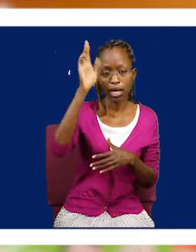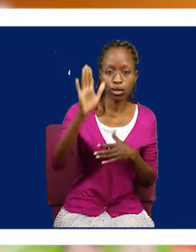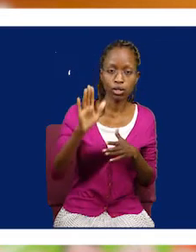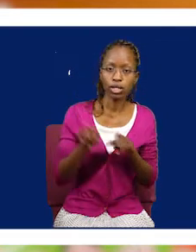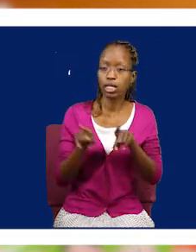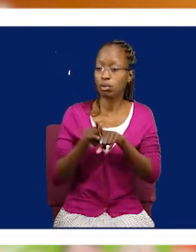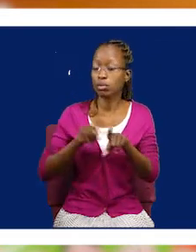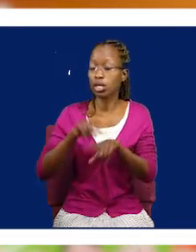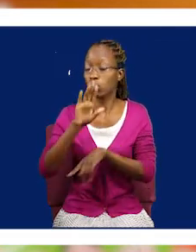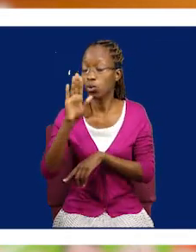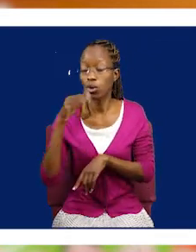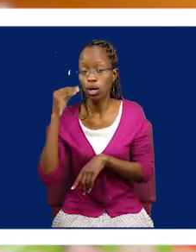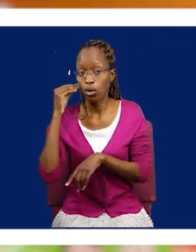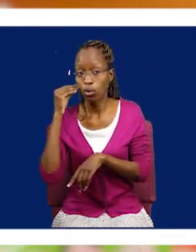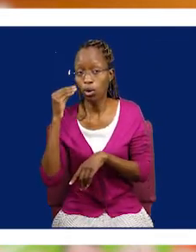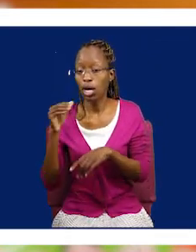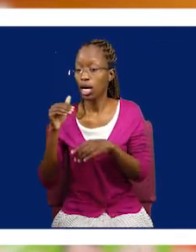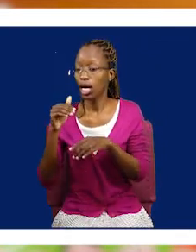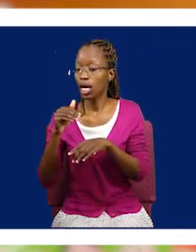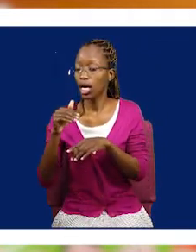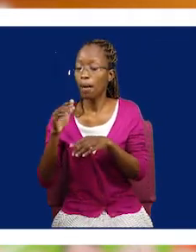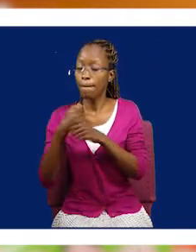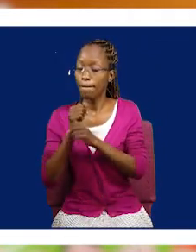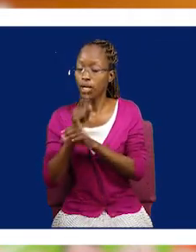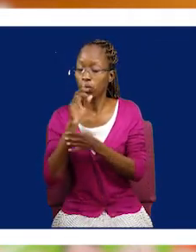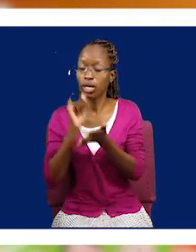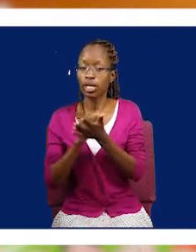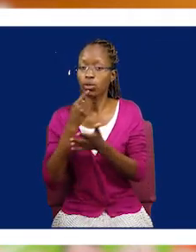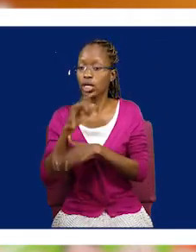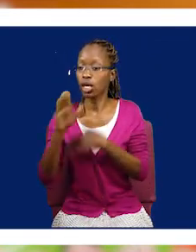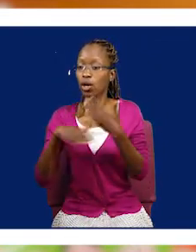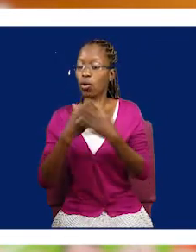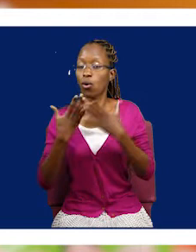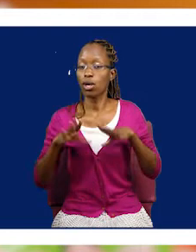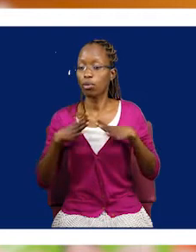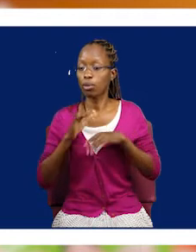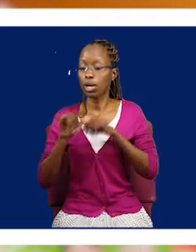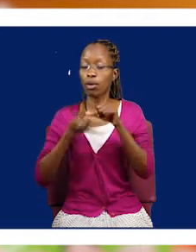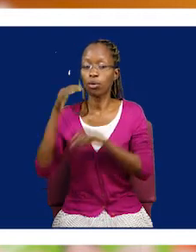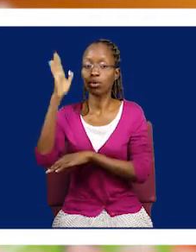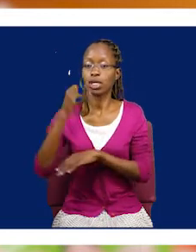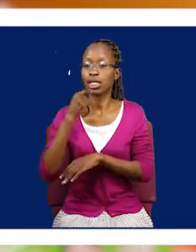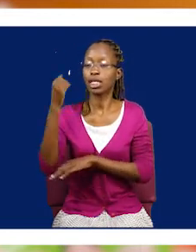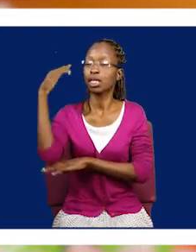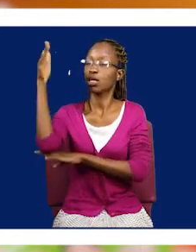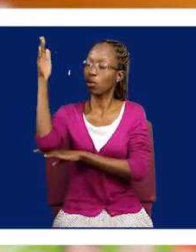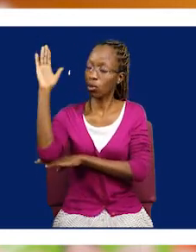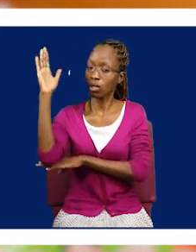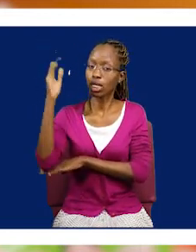and even at home, make sure you tell everyone around you about God. Tell